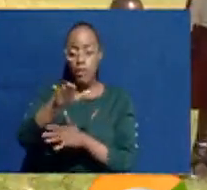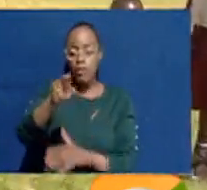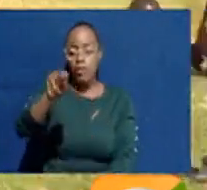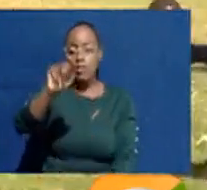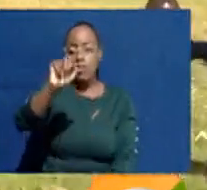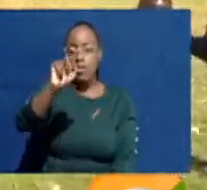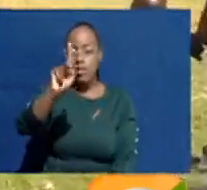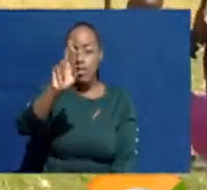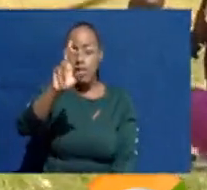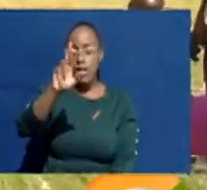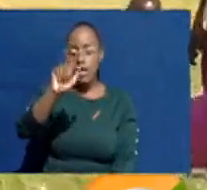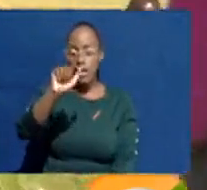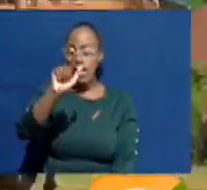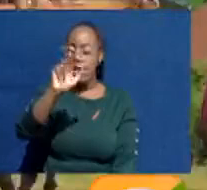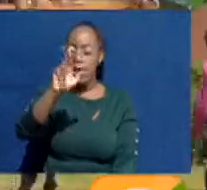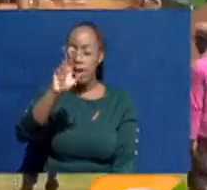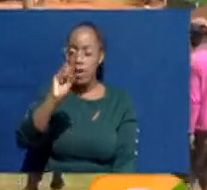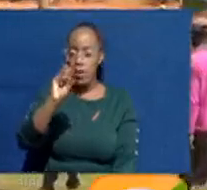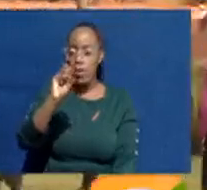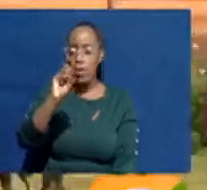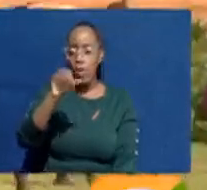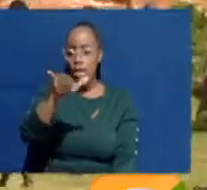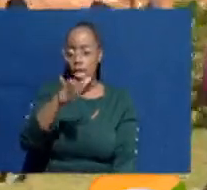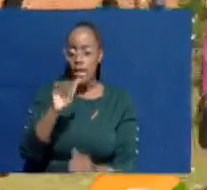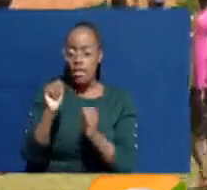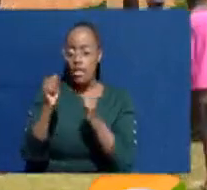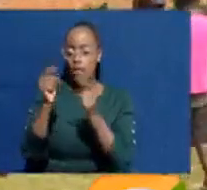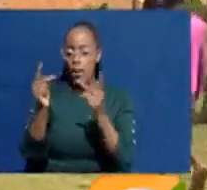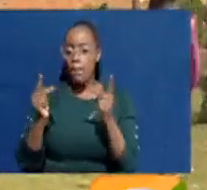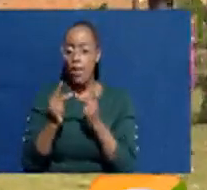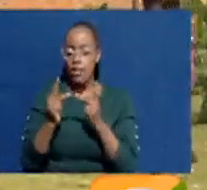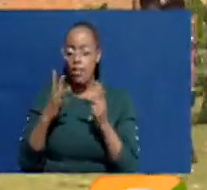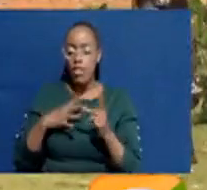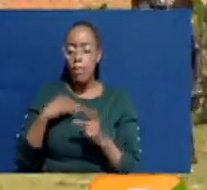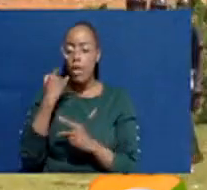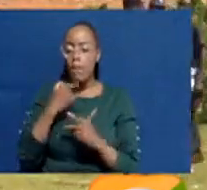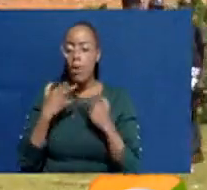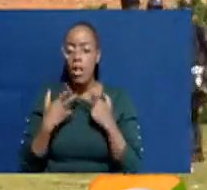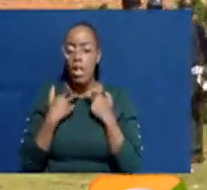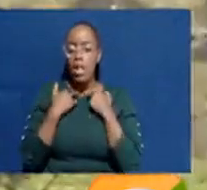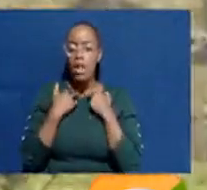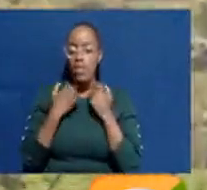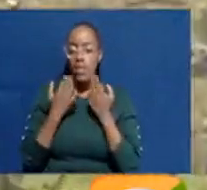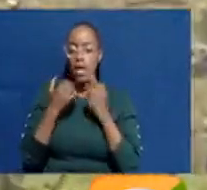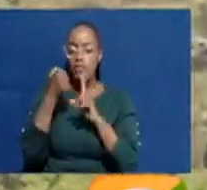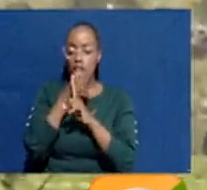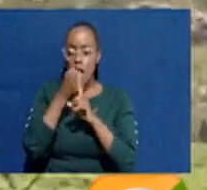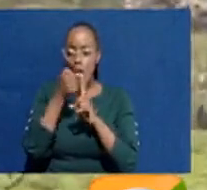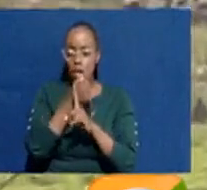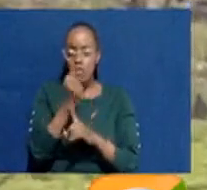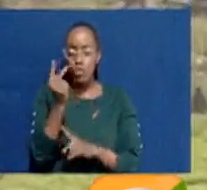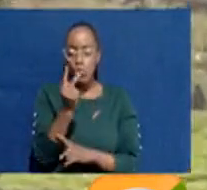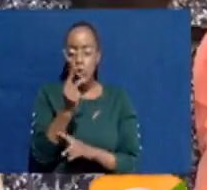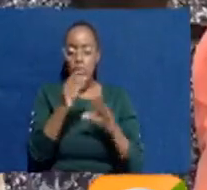Nkaararo area serves as a safe haven for those who found themselves in the crosshairs of the two